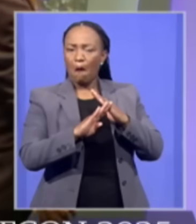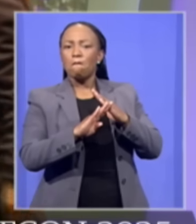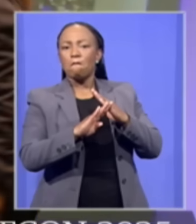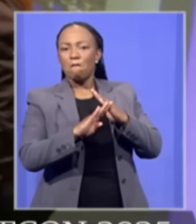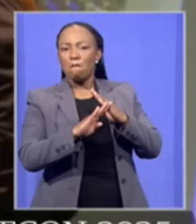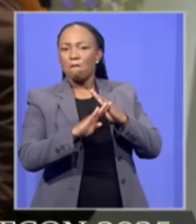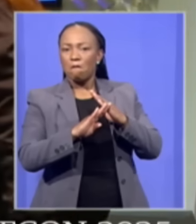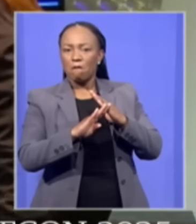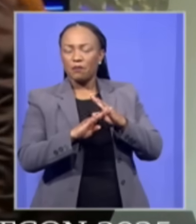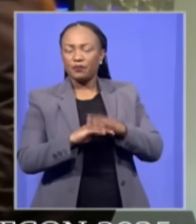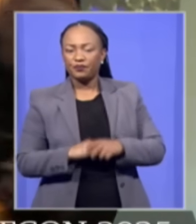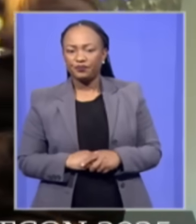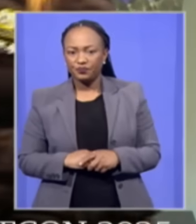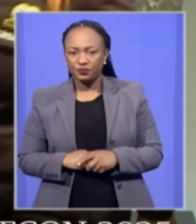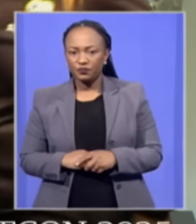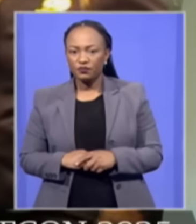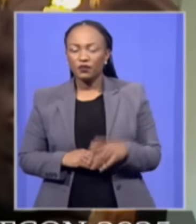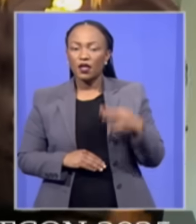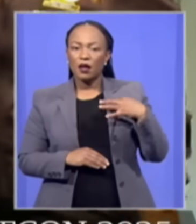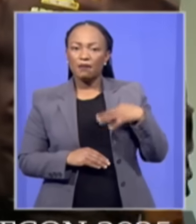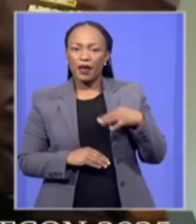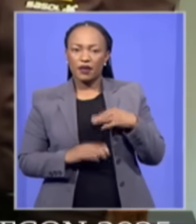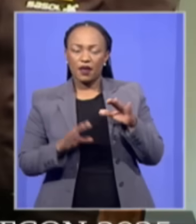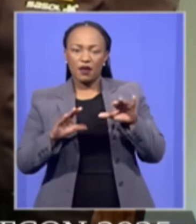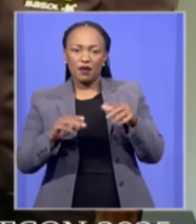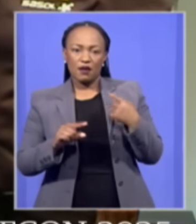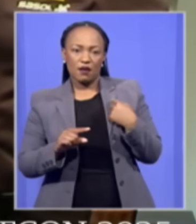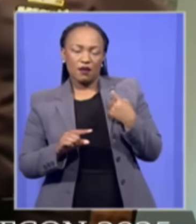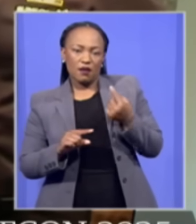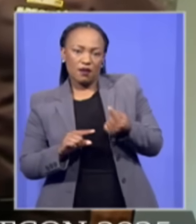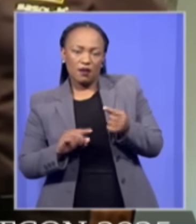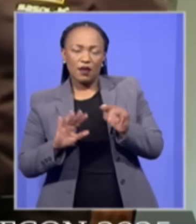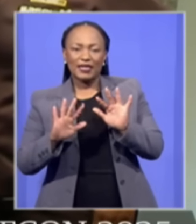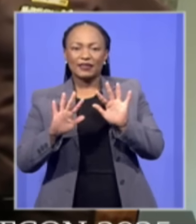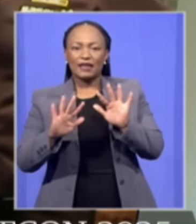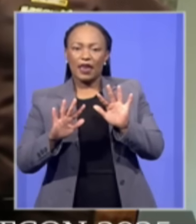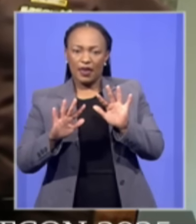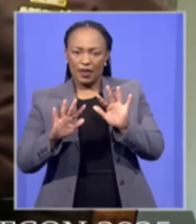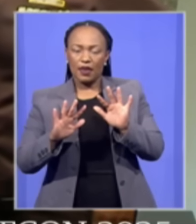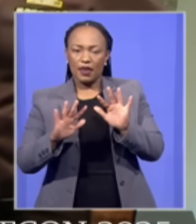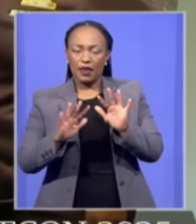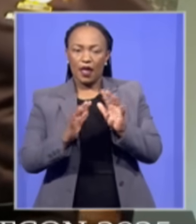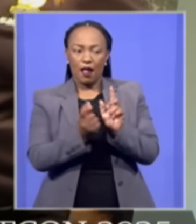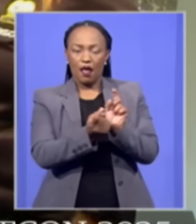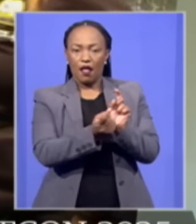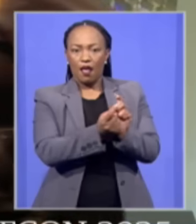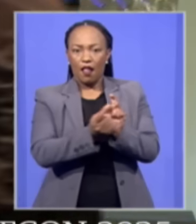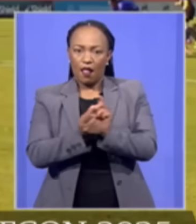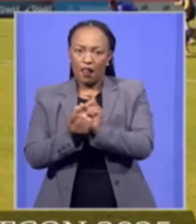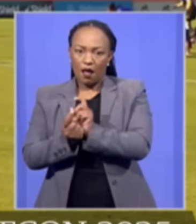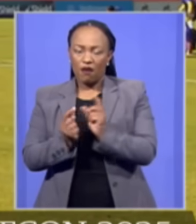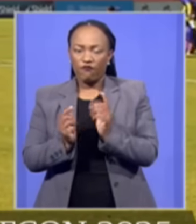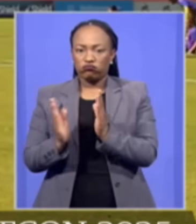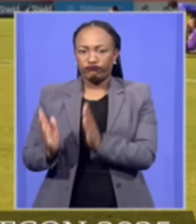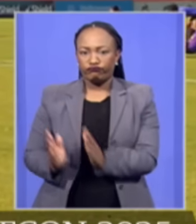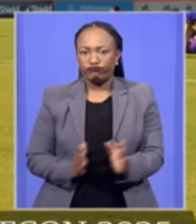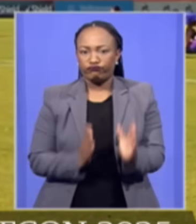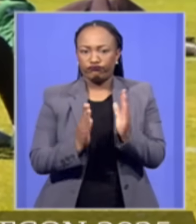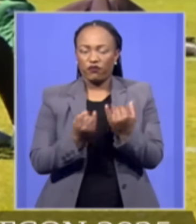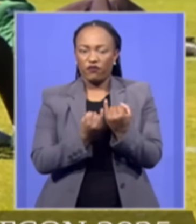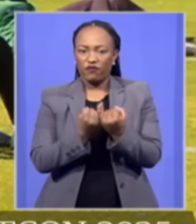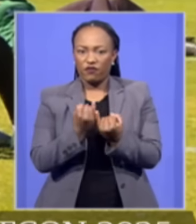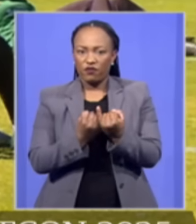Banyana ba ralokile dipapadi tšeo di fetago tše 10 go itukišeletša tournament ye. Africa Borwa e